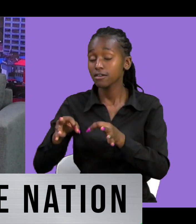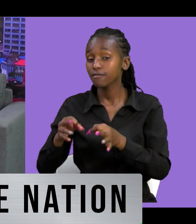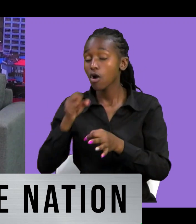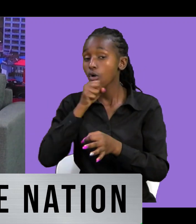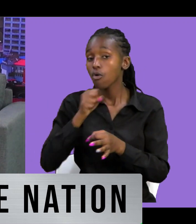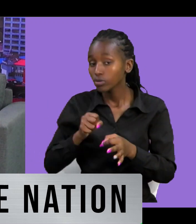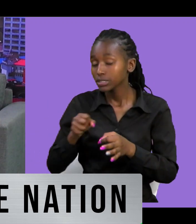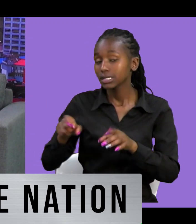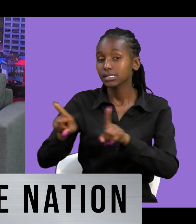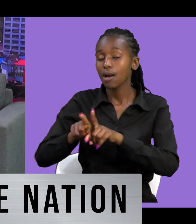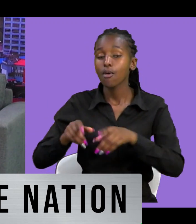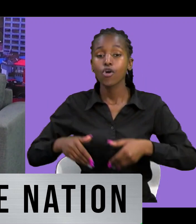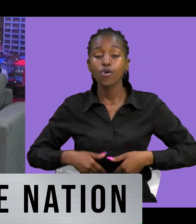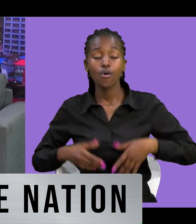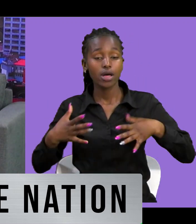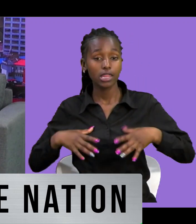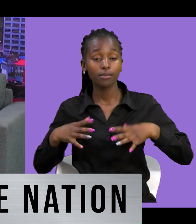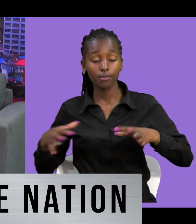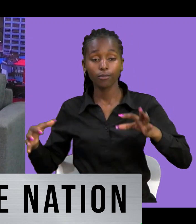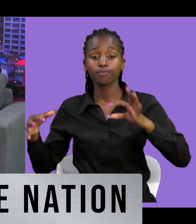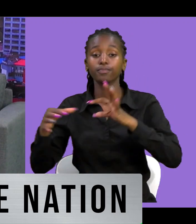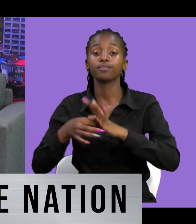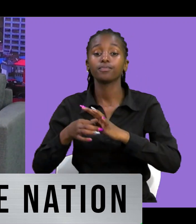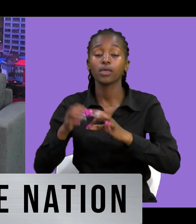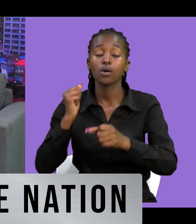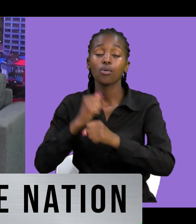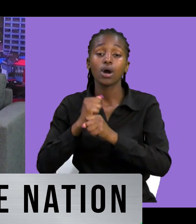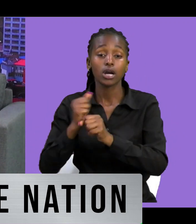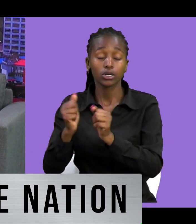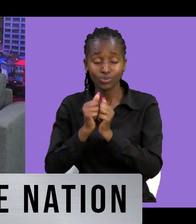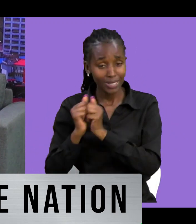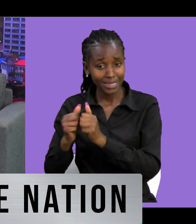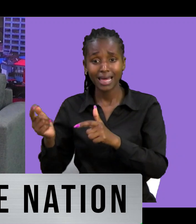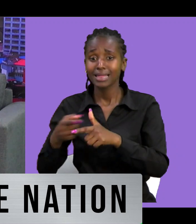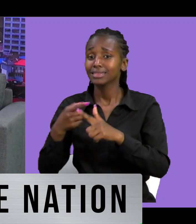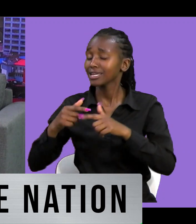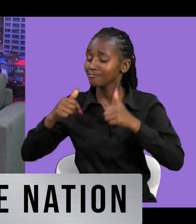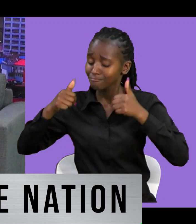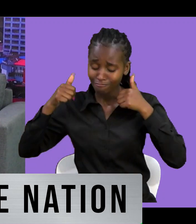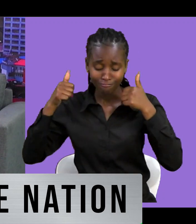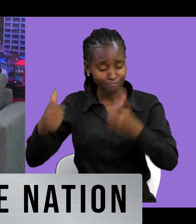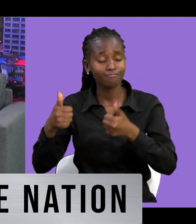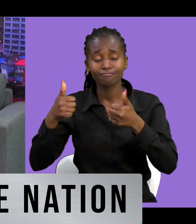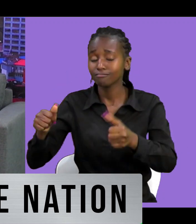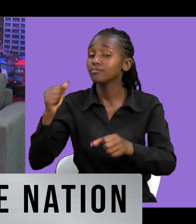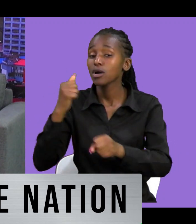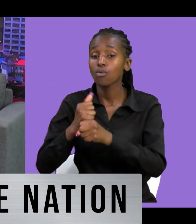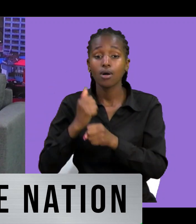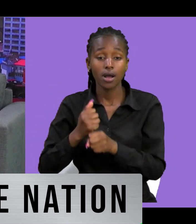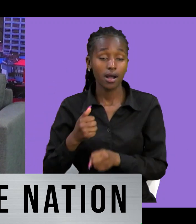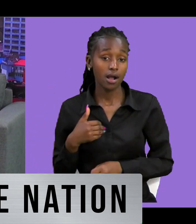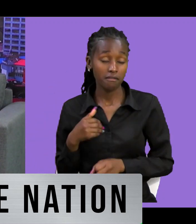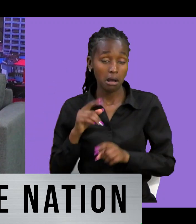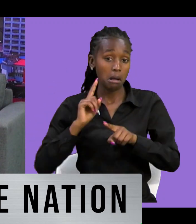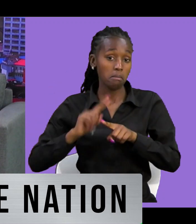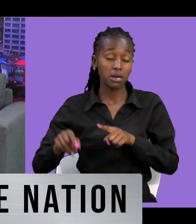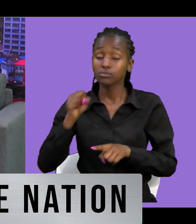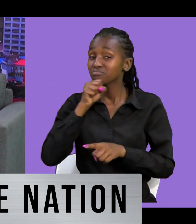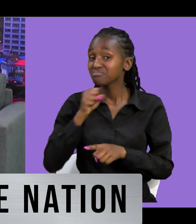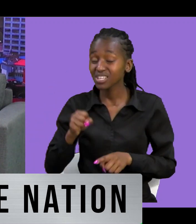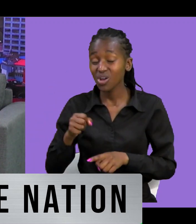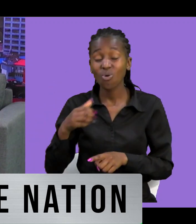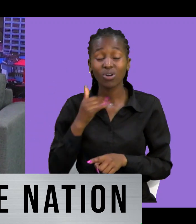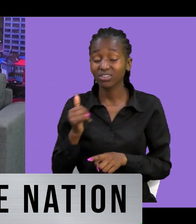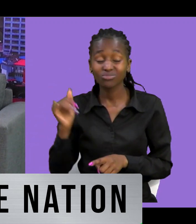together, they can do extraordinary things. In Kenya, by the way, there are 40 million. But them say that's not going to be